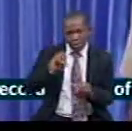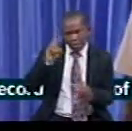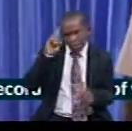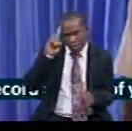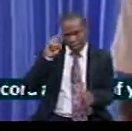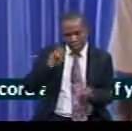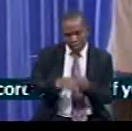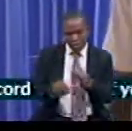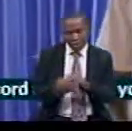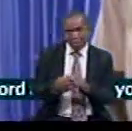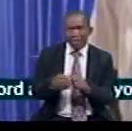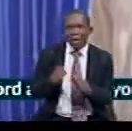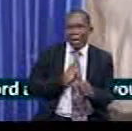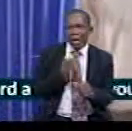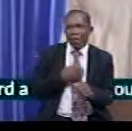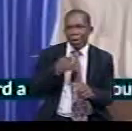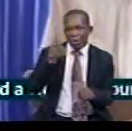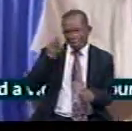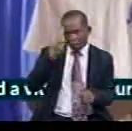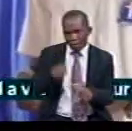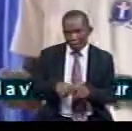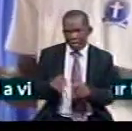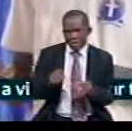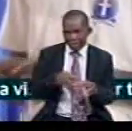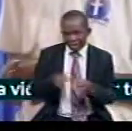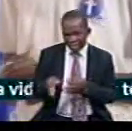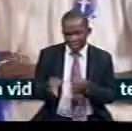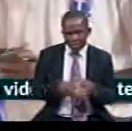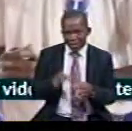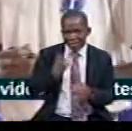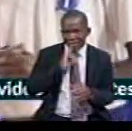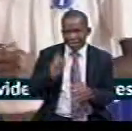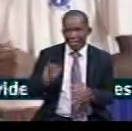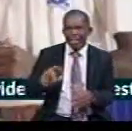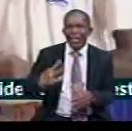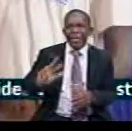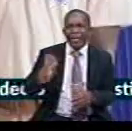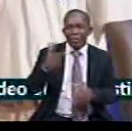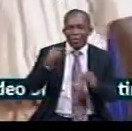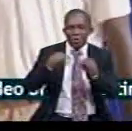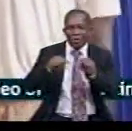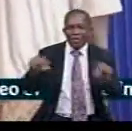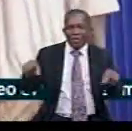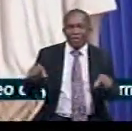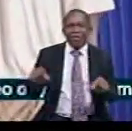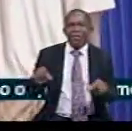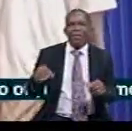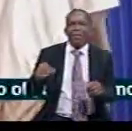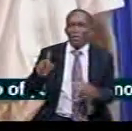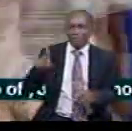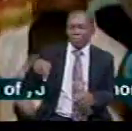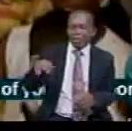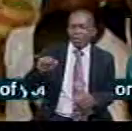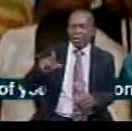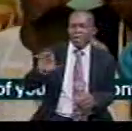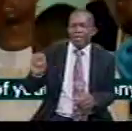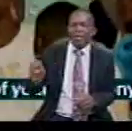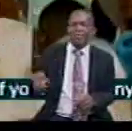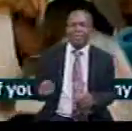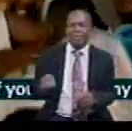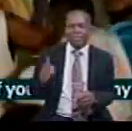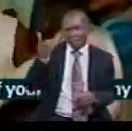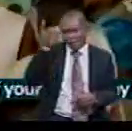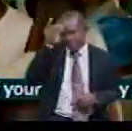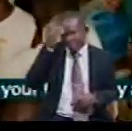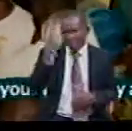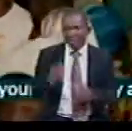degree hemorrhoid. That's a severe form of pal. And by the grace of God, he's fine. Thank you. Yeni abe